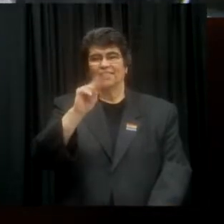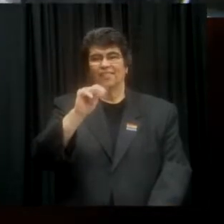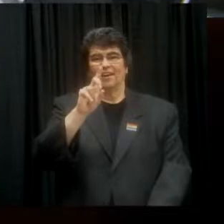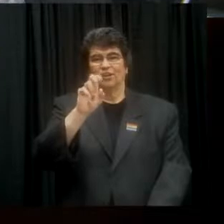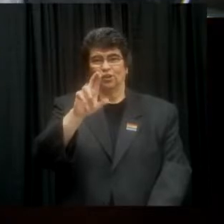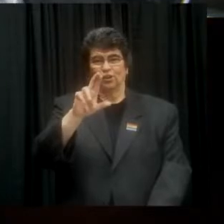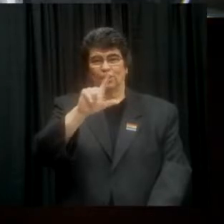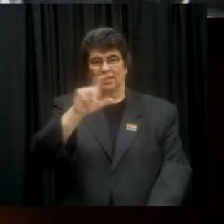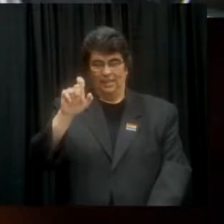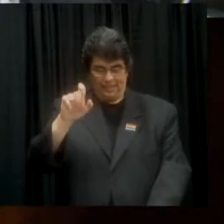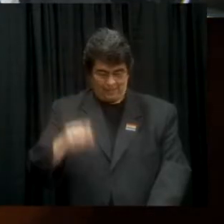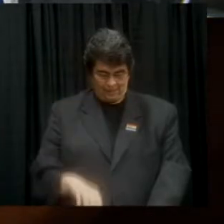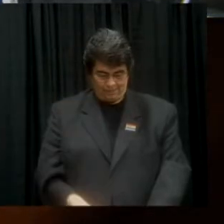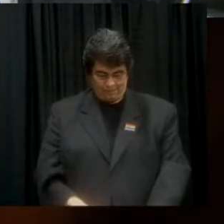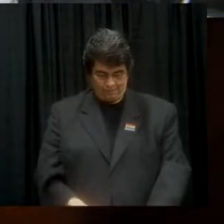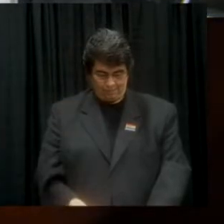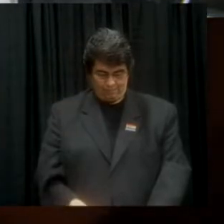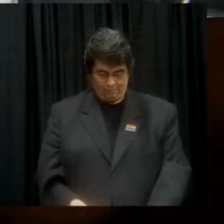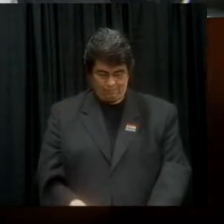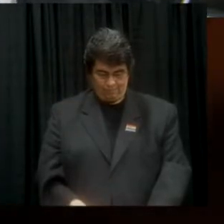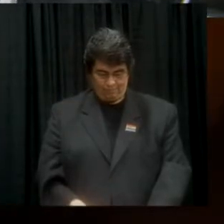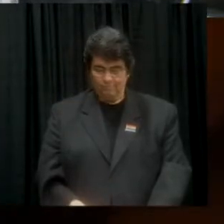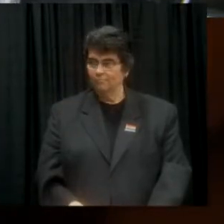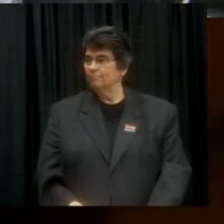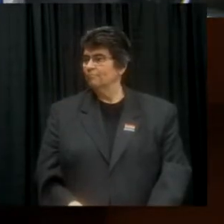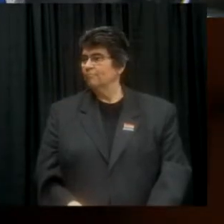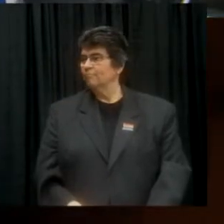Thunder Lee.